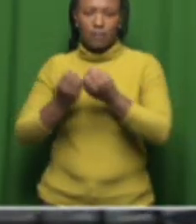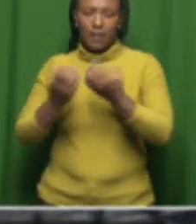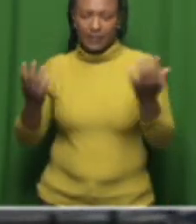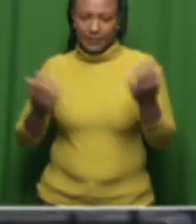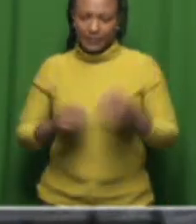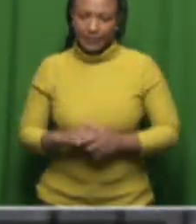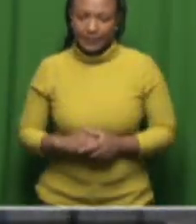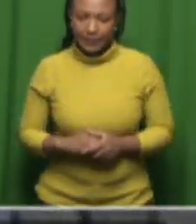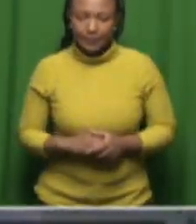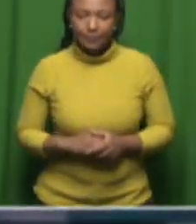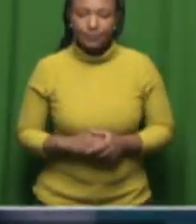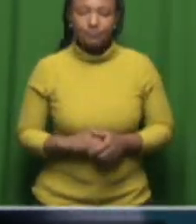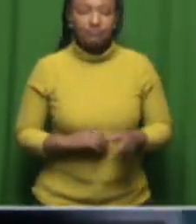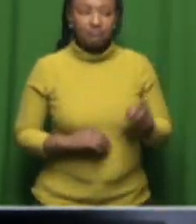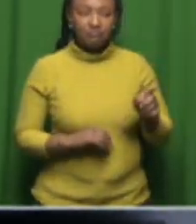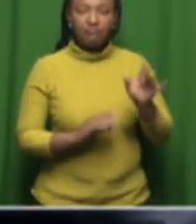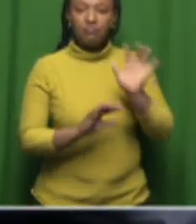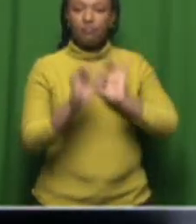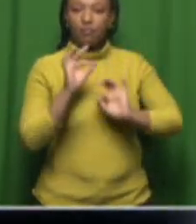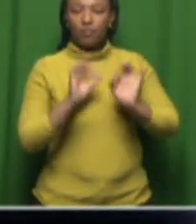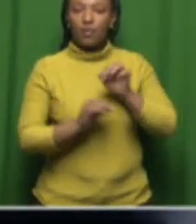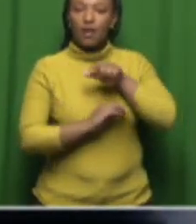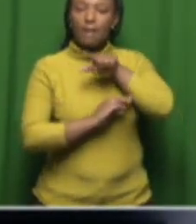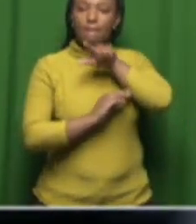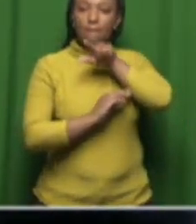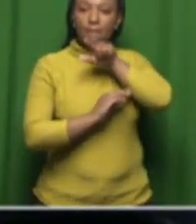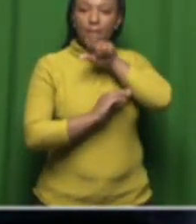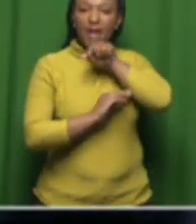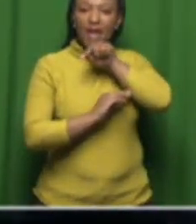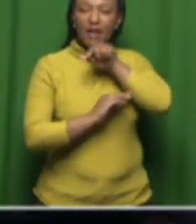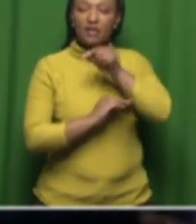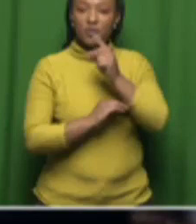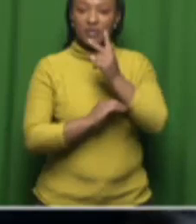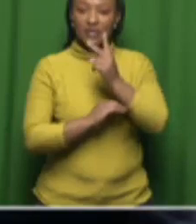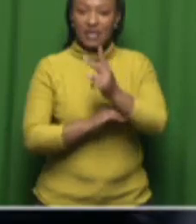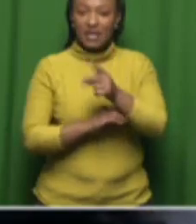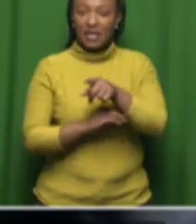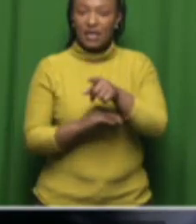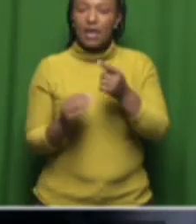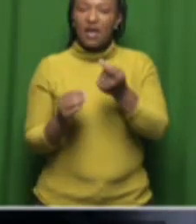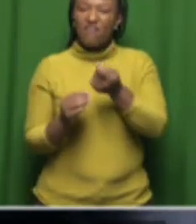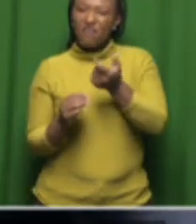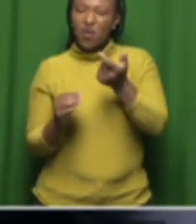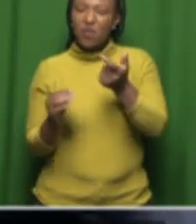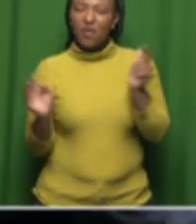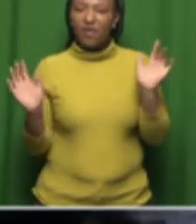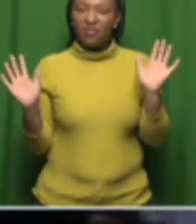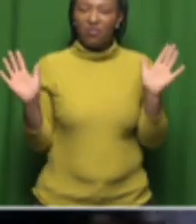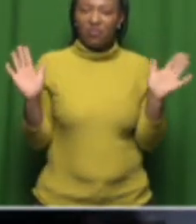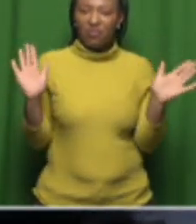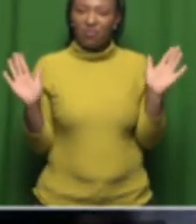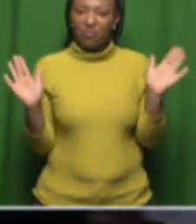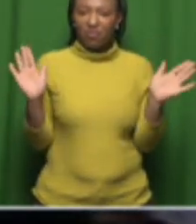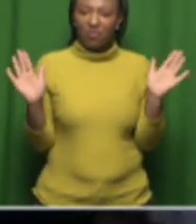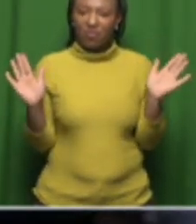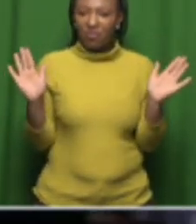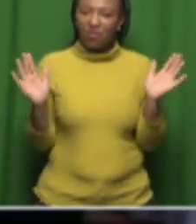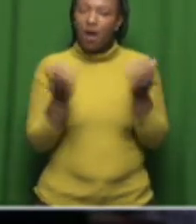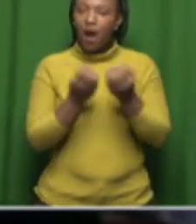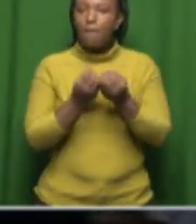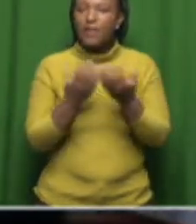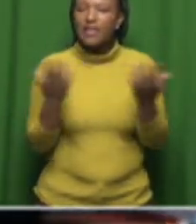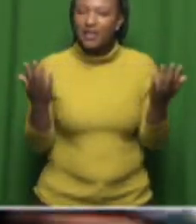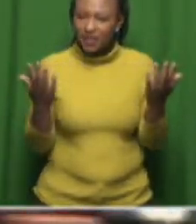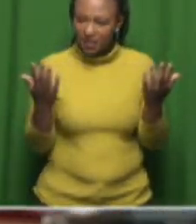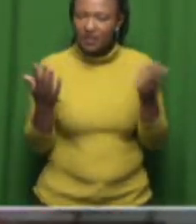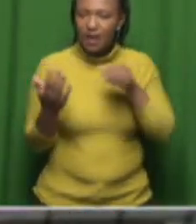speak about some of the birds that are here, as we can see behind us, there are a couple of penguins. How many birds are in this rehab center at the